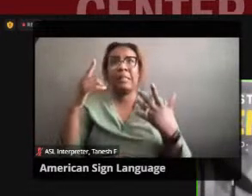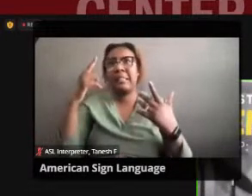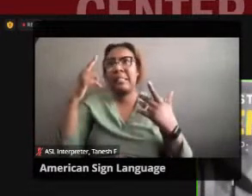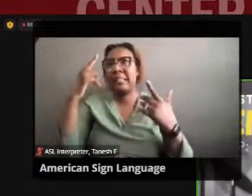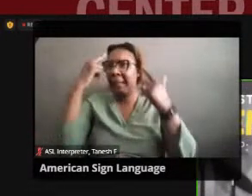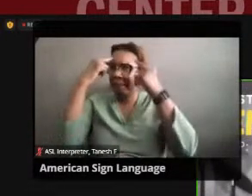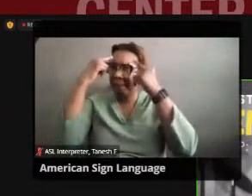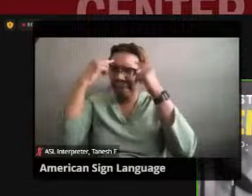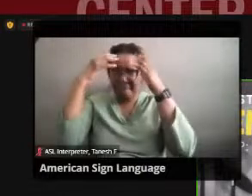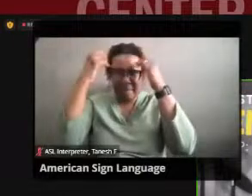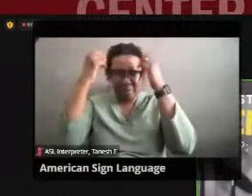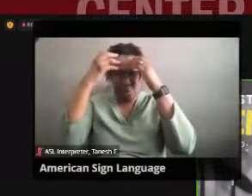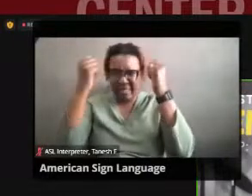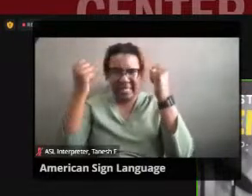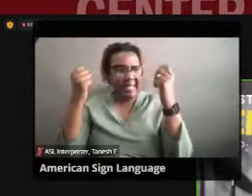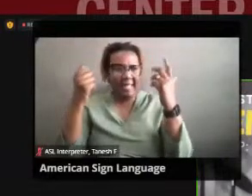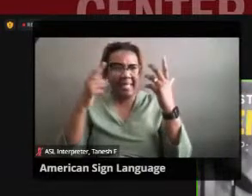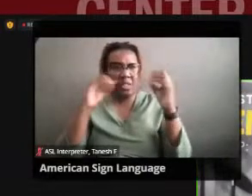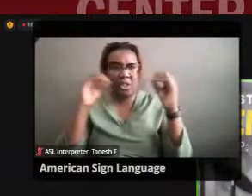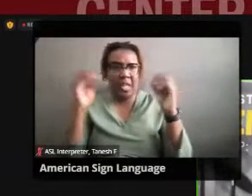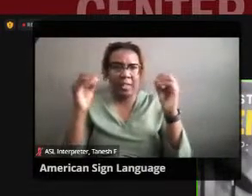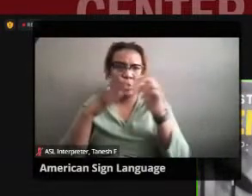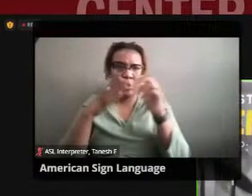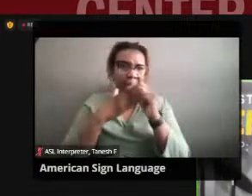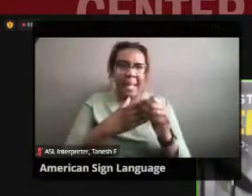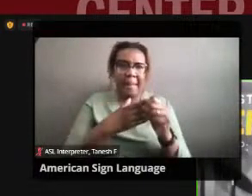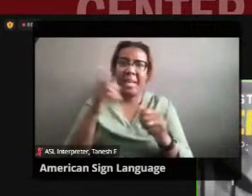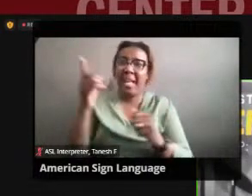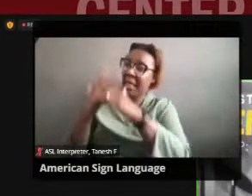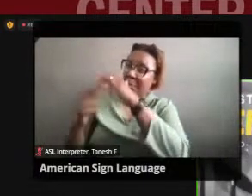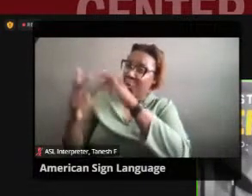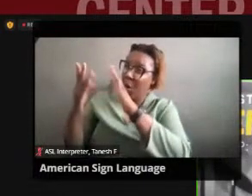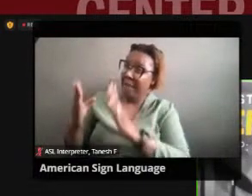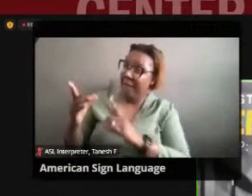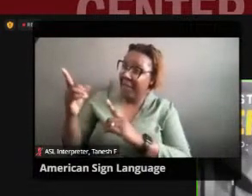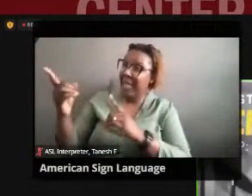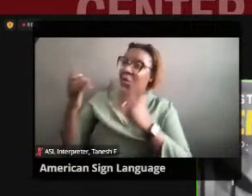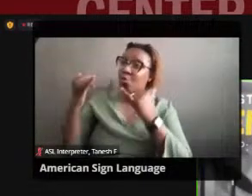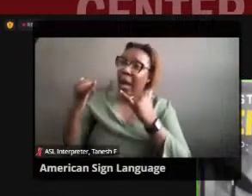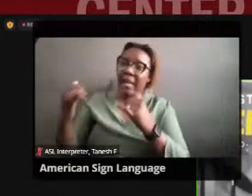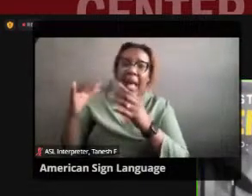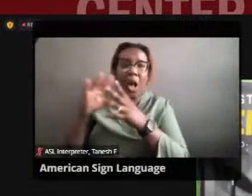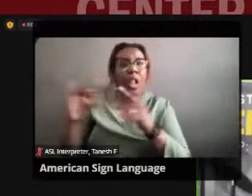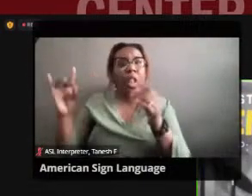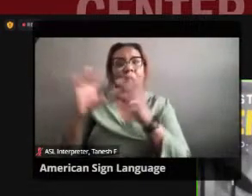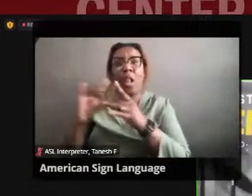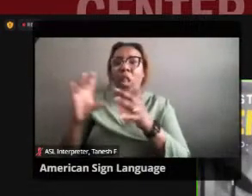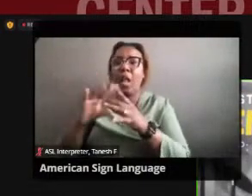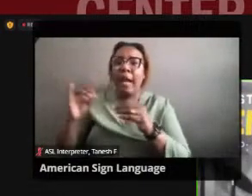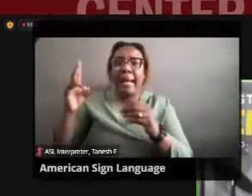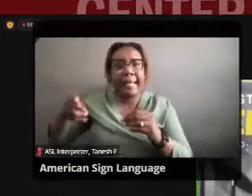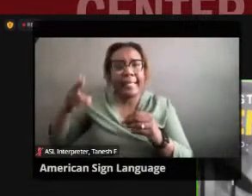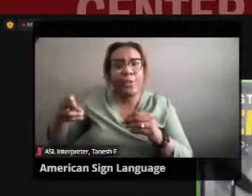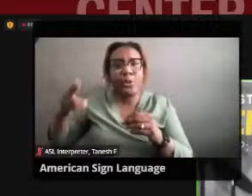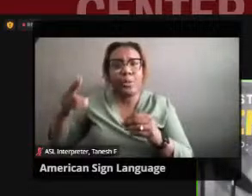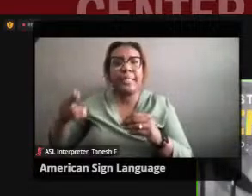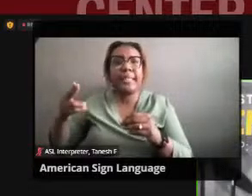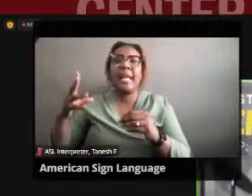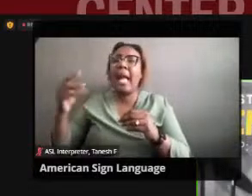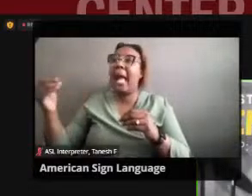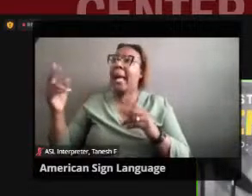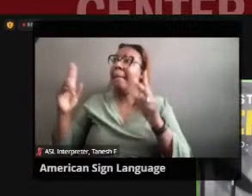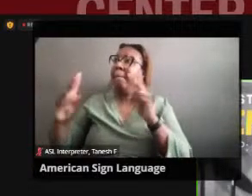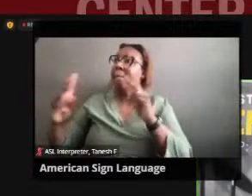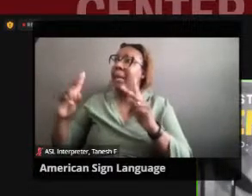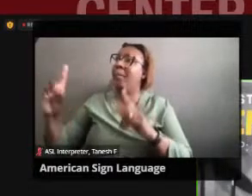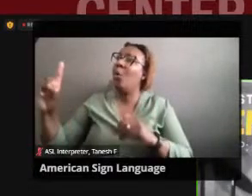are over there sharing the history of the holy, ascending to heaven and returning less discouraged and